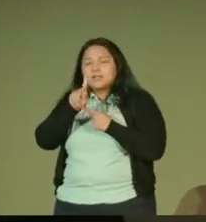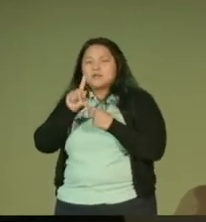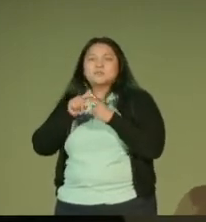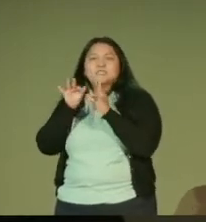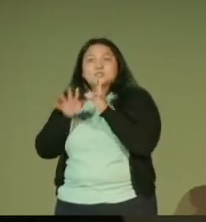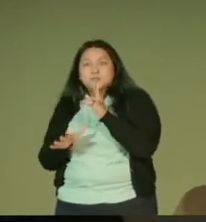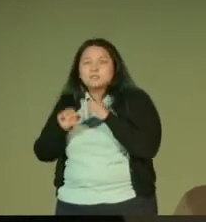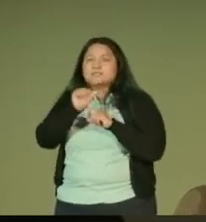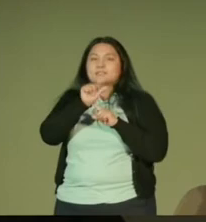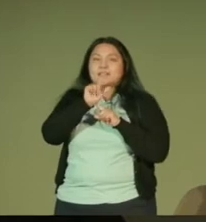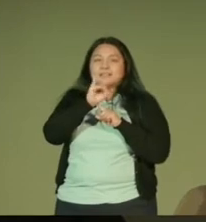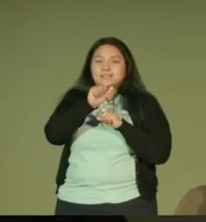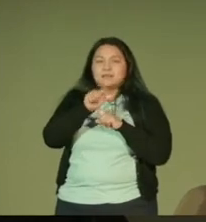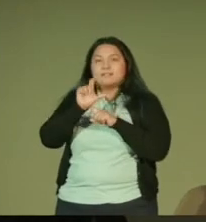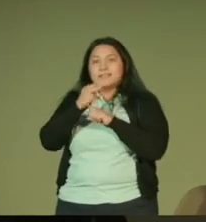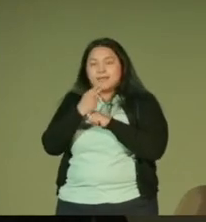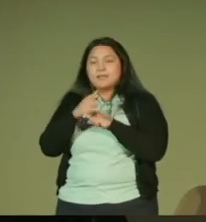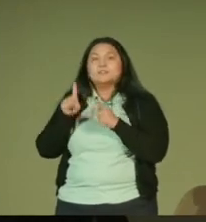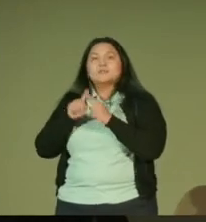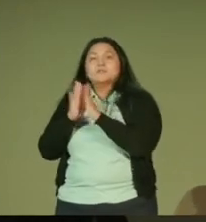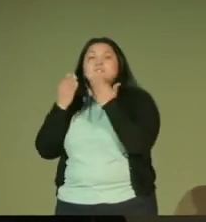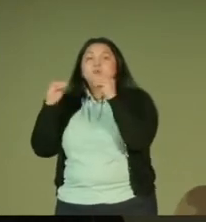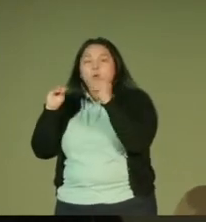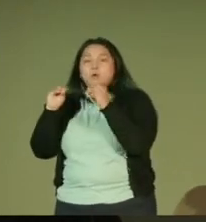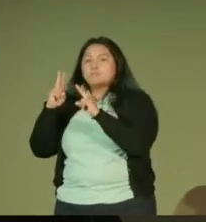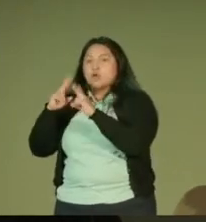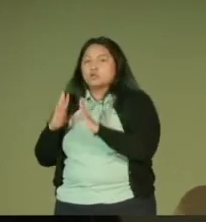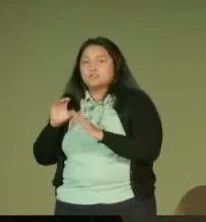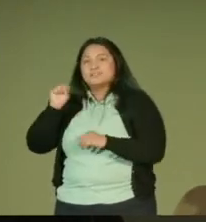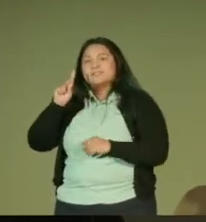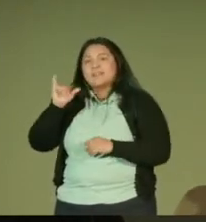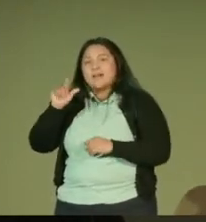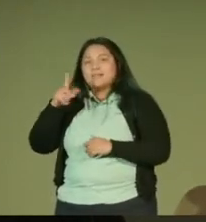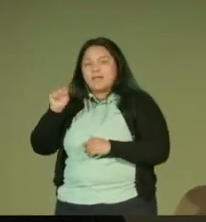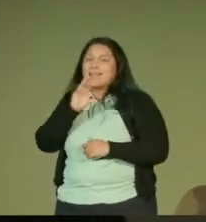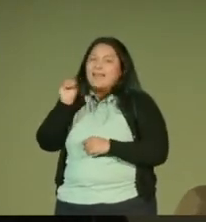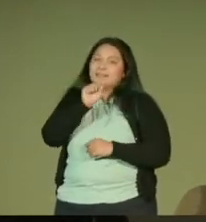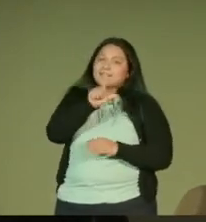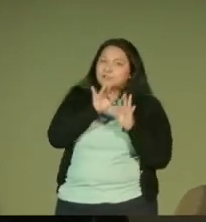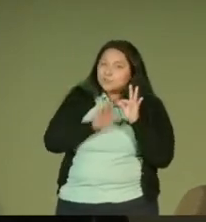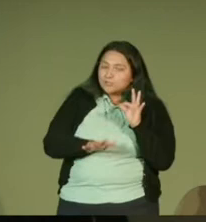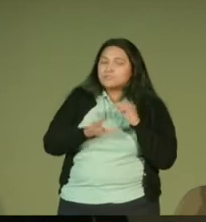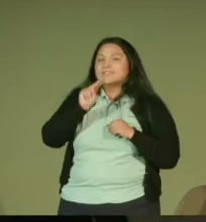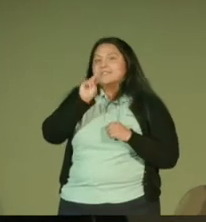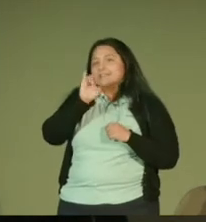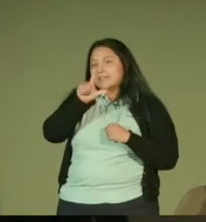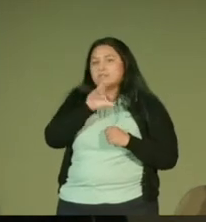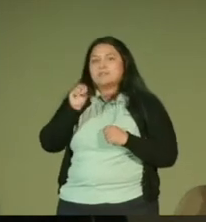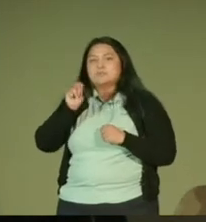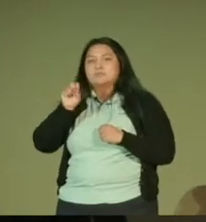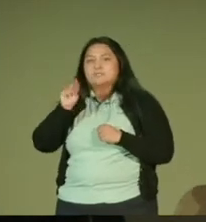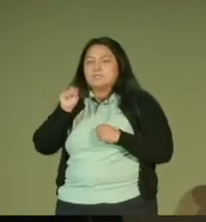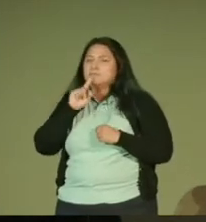interpreters, Alexia and Leah, to our bookstore partners, Skylight, and to our ASL interpreters, Neil and Susan.